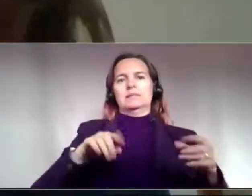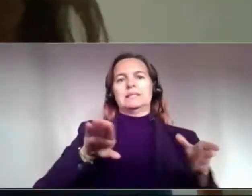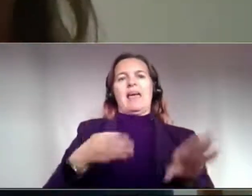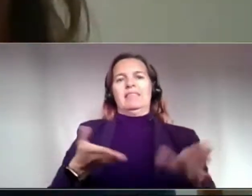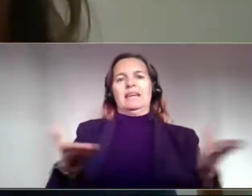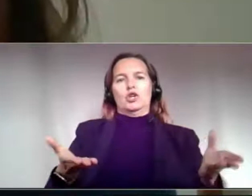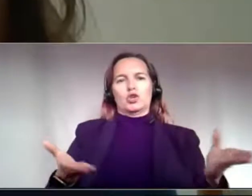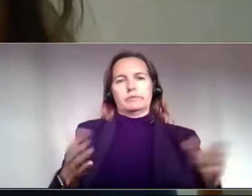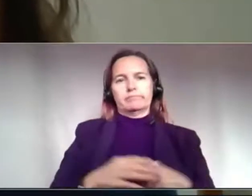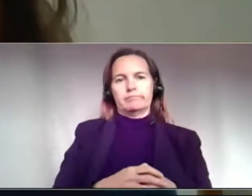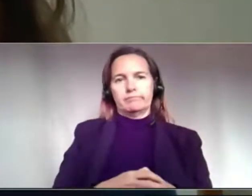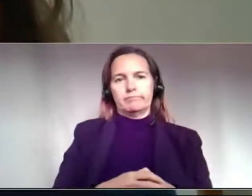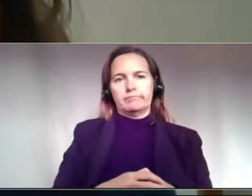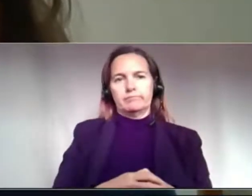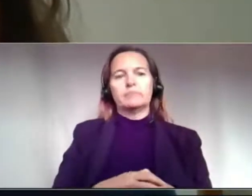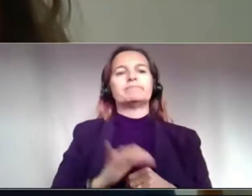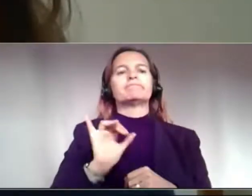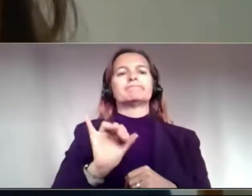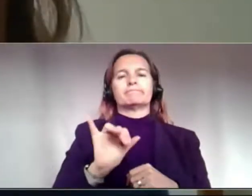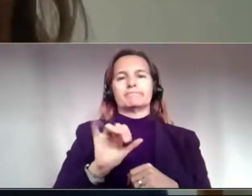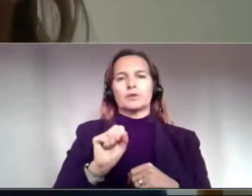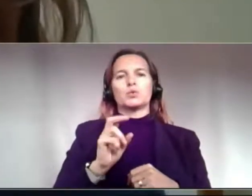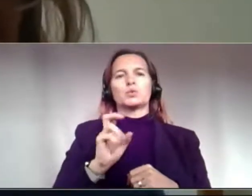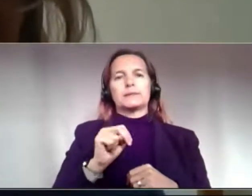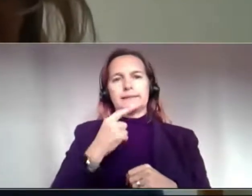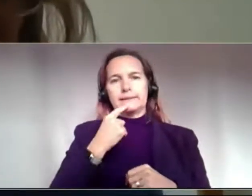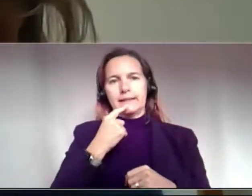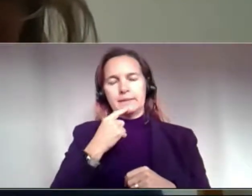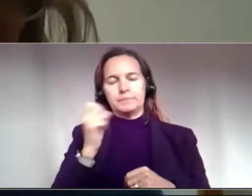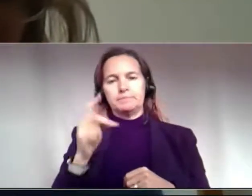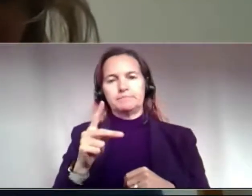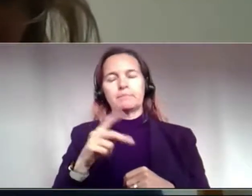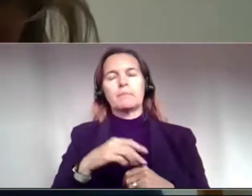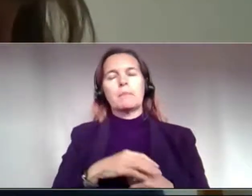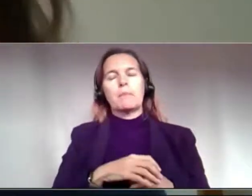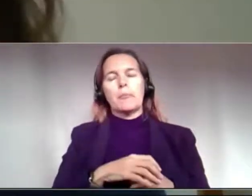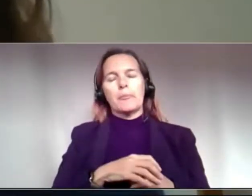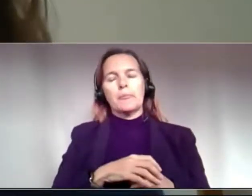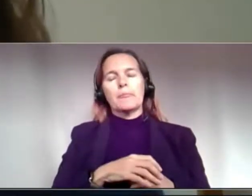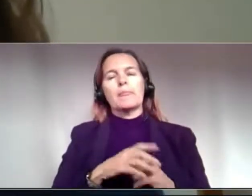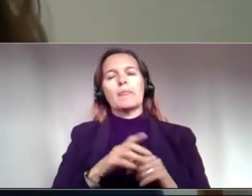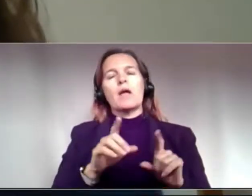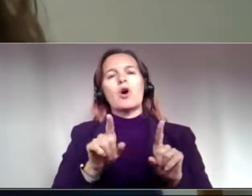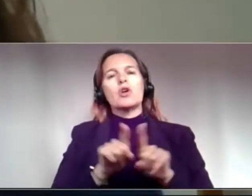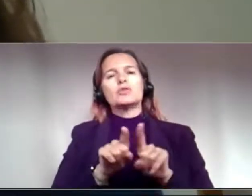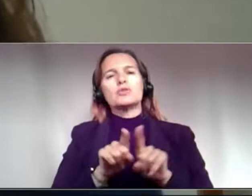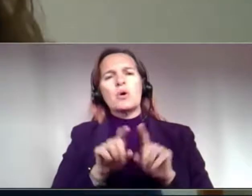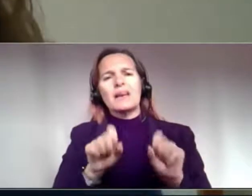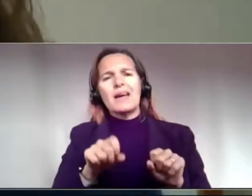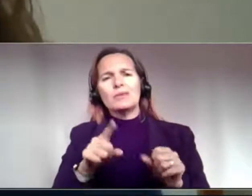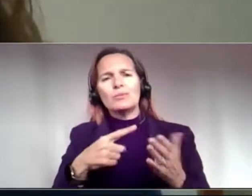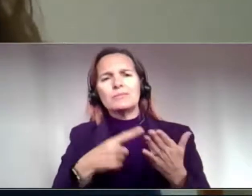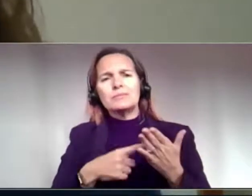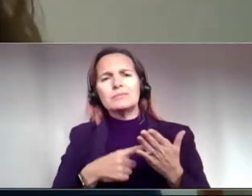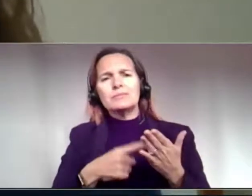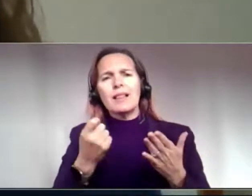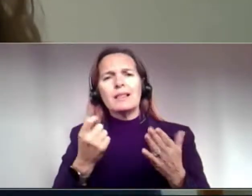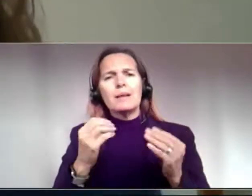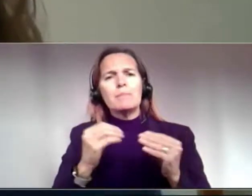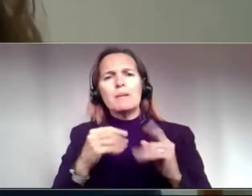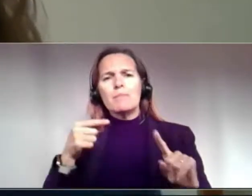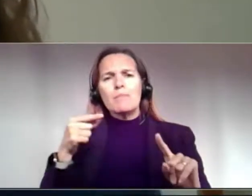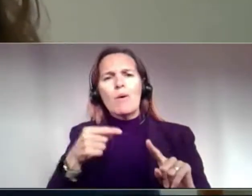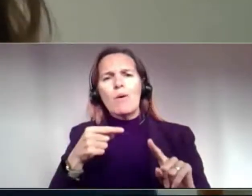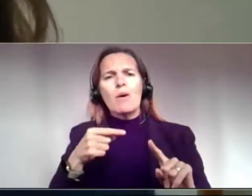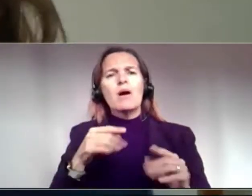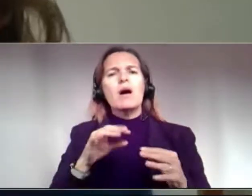And I wondered if you could say something about these large gatherings